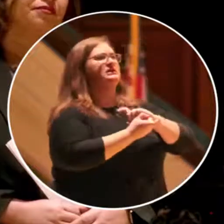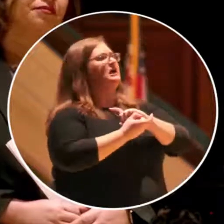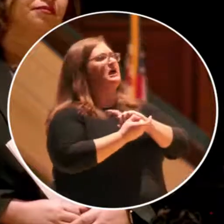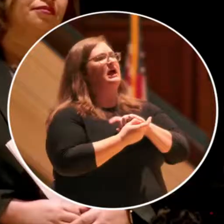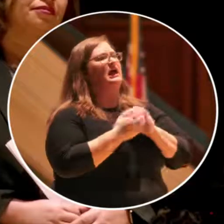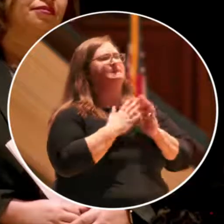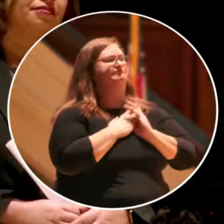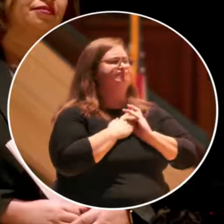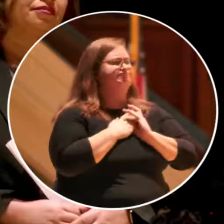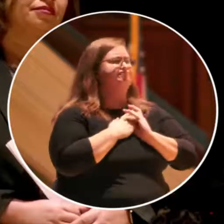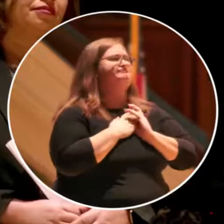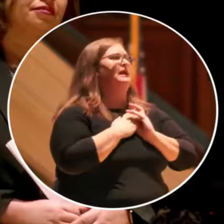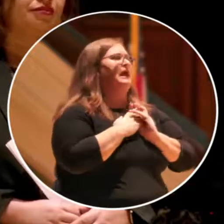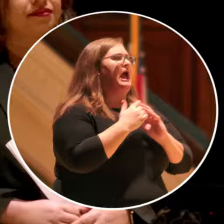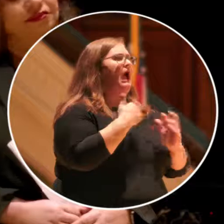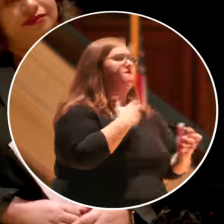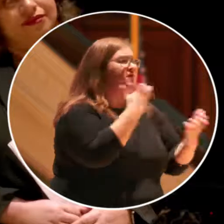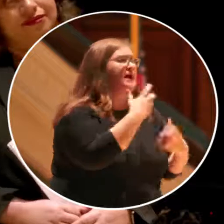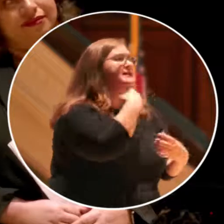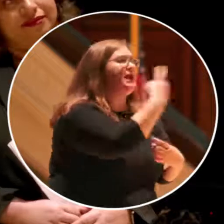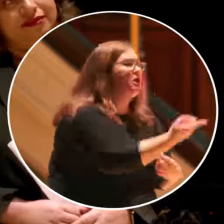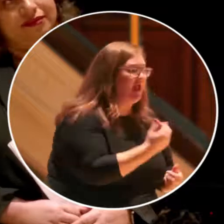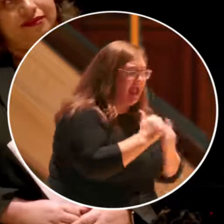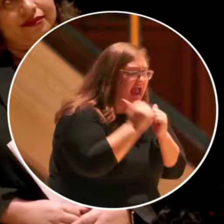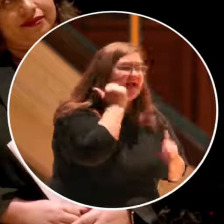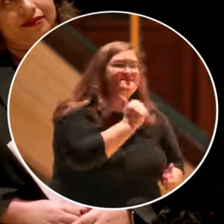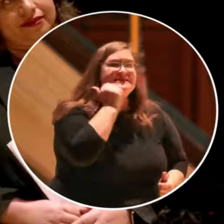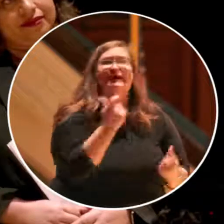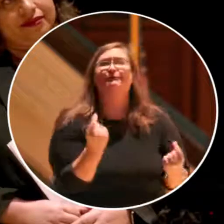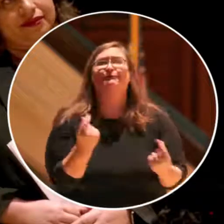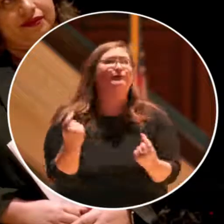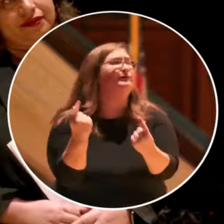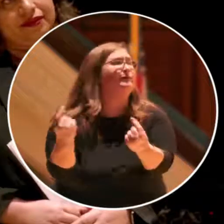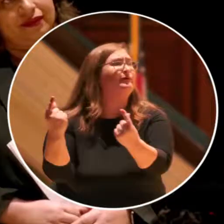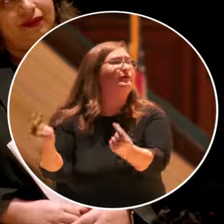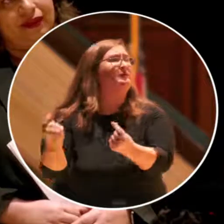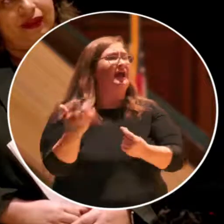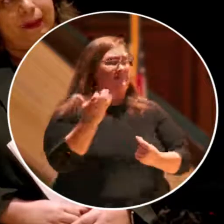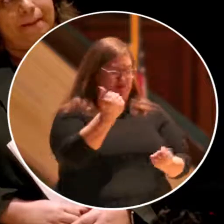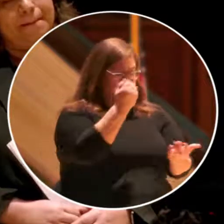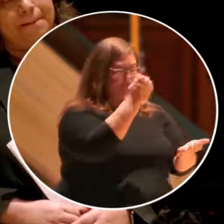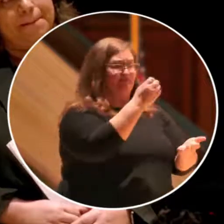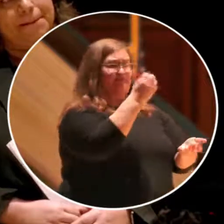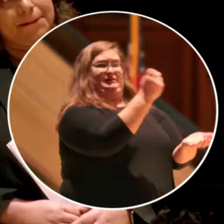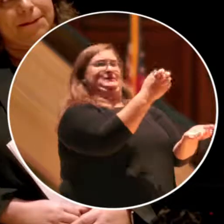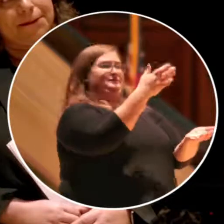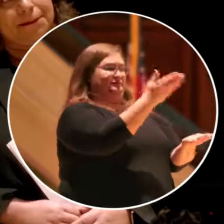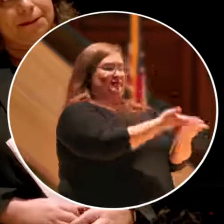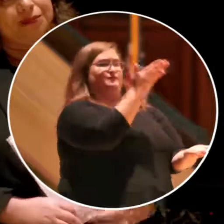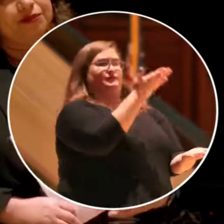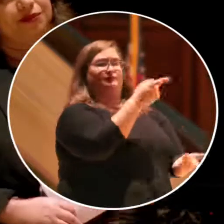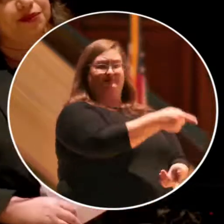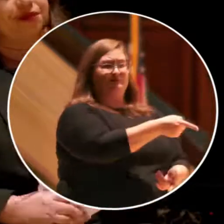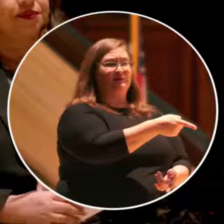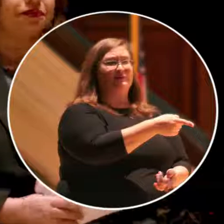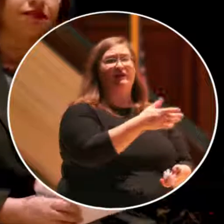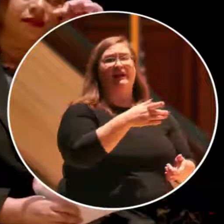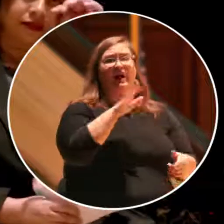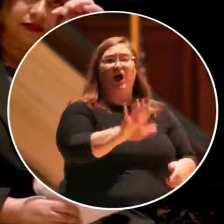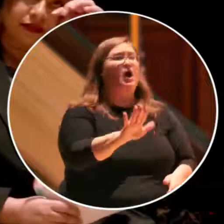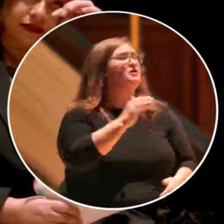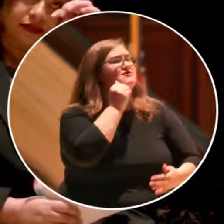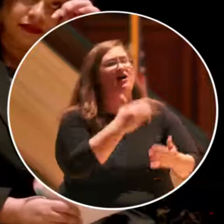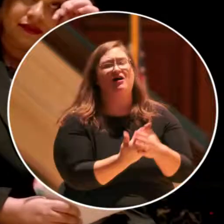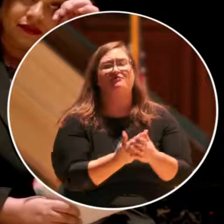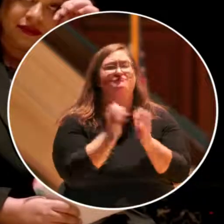And I wanted to tell her the things that she was doing every day. I wanted to confirm to her what she most likely already knew. Her daughter